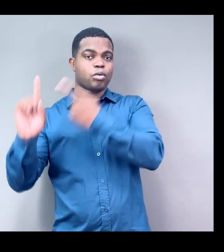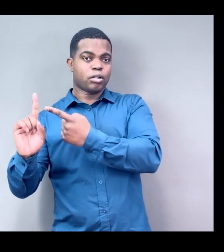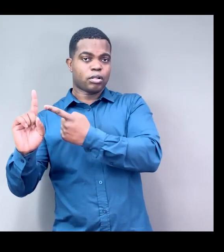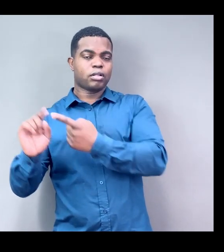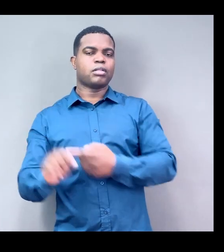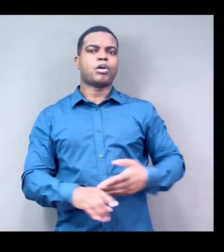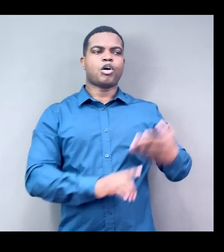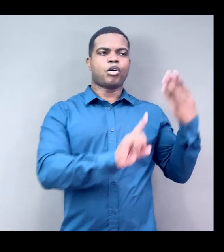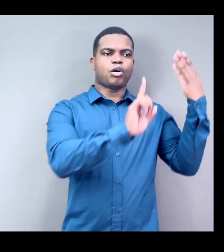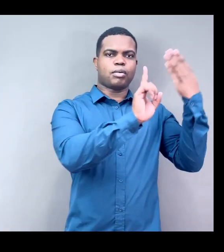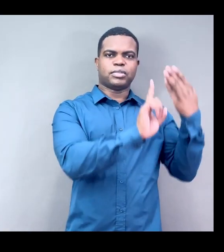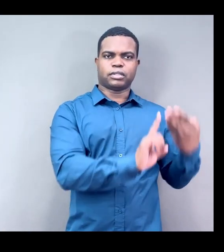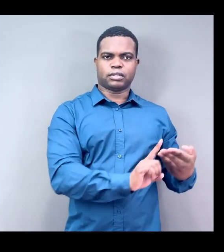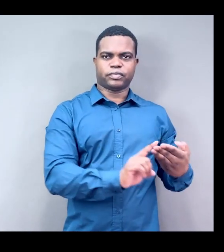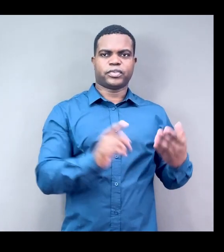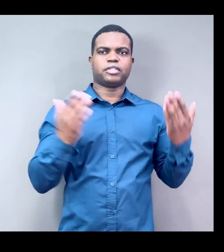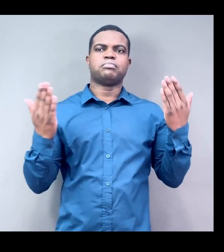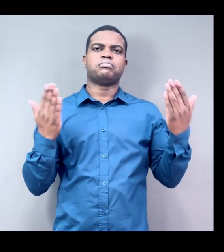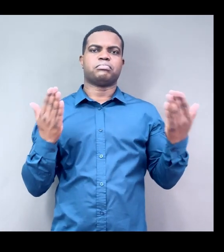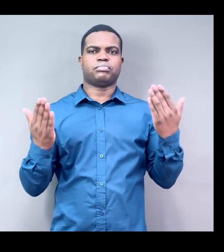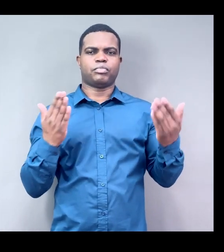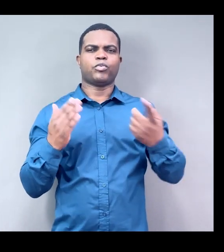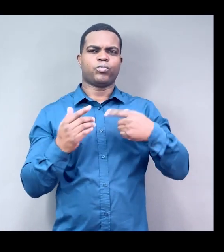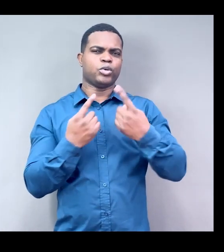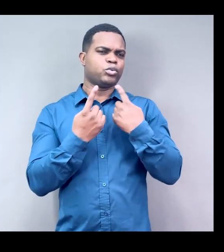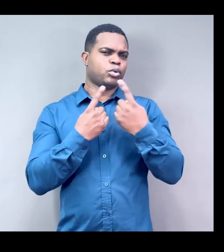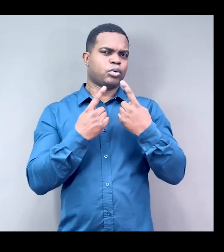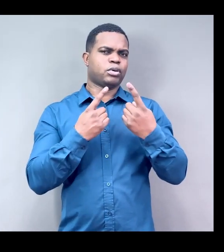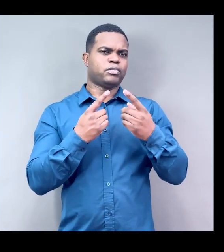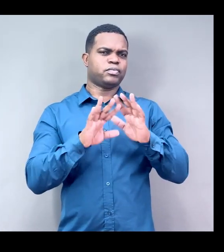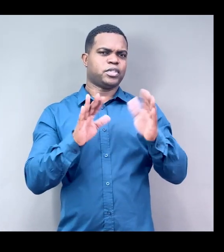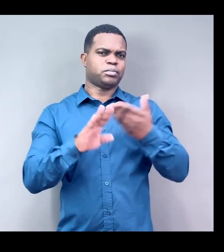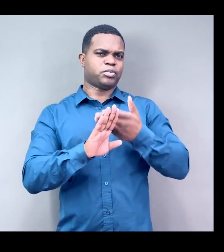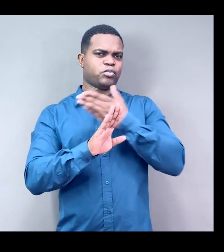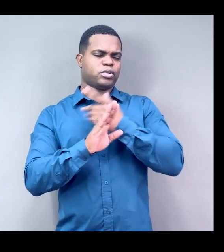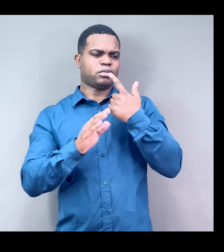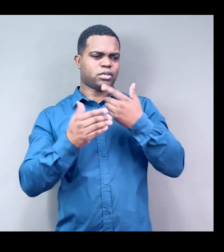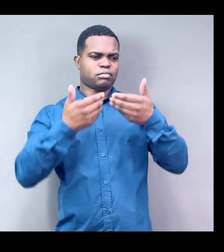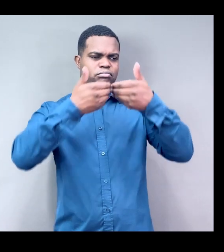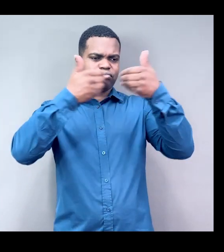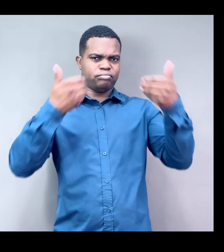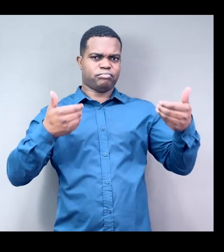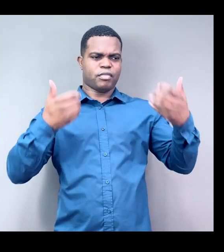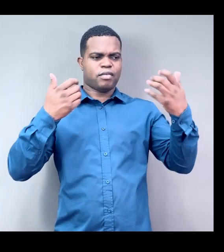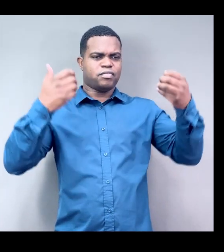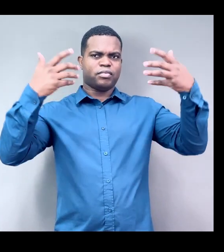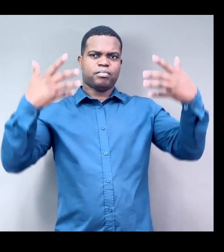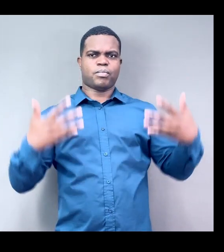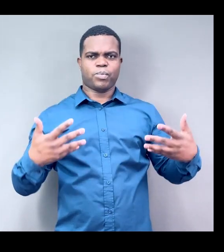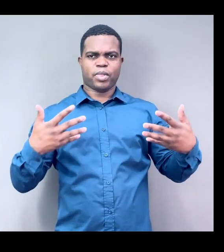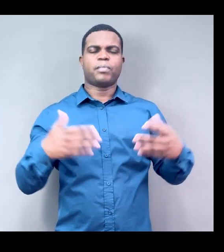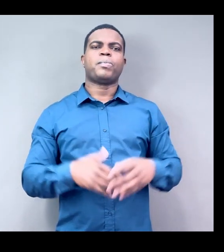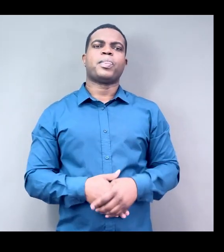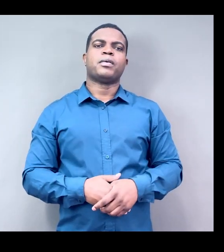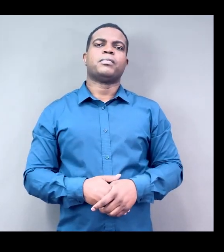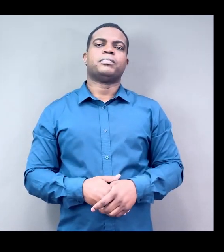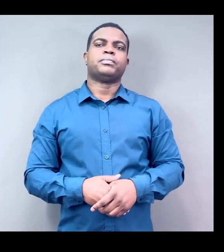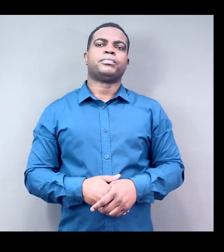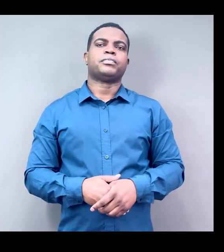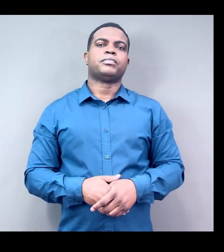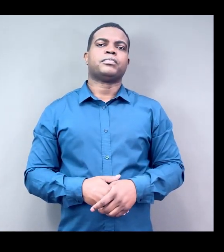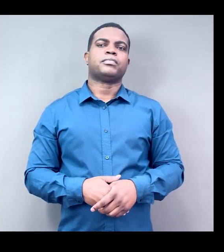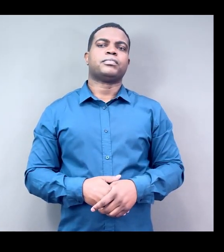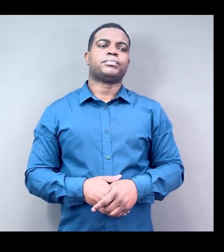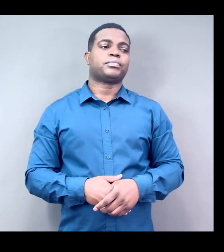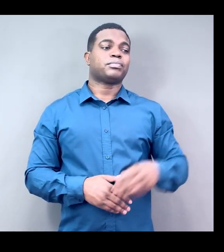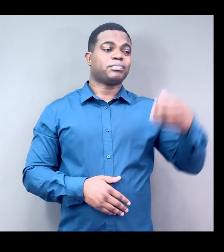the major differences between goals and objectives. We have talked about the differences, the major differences